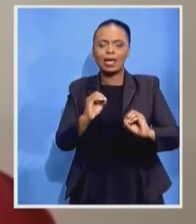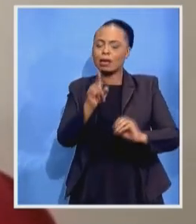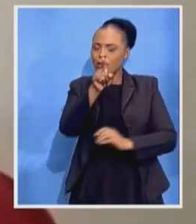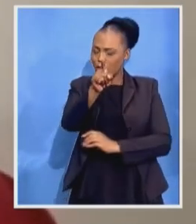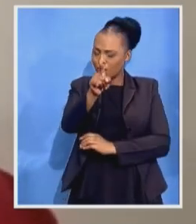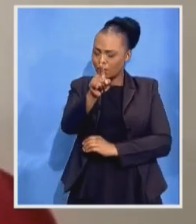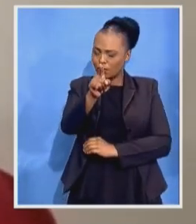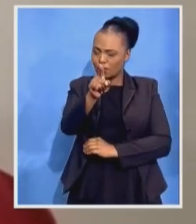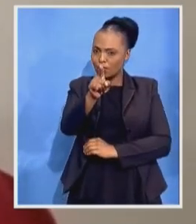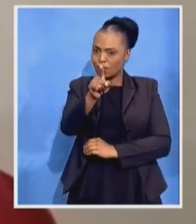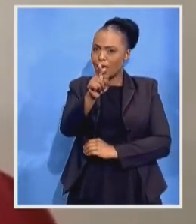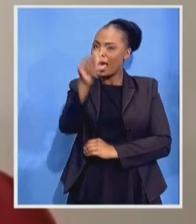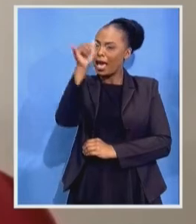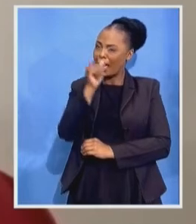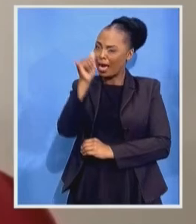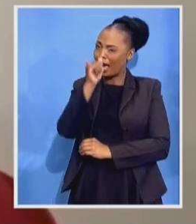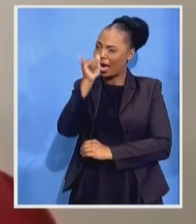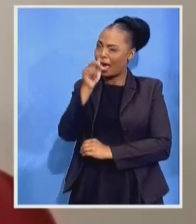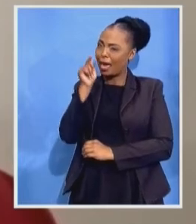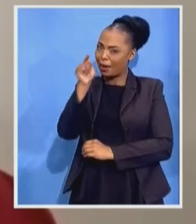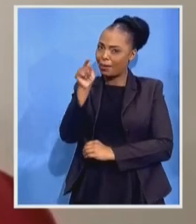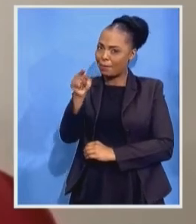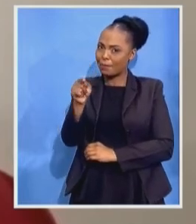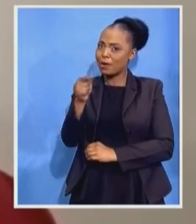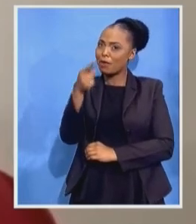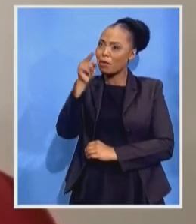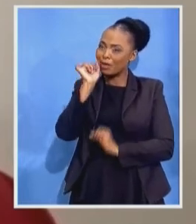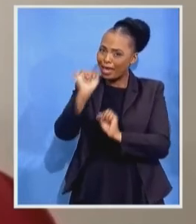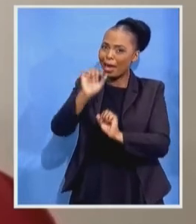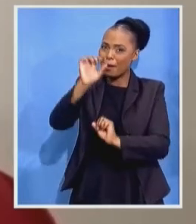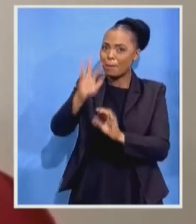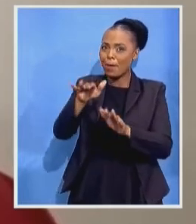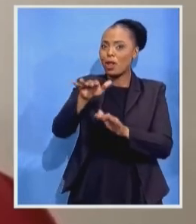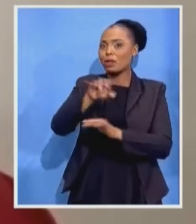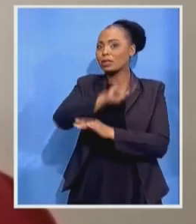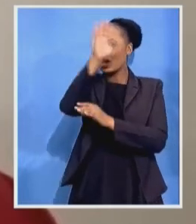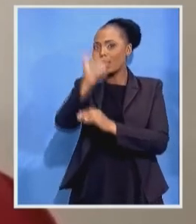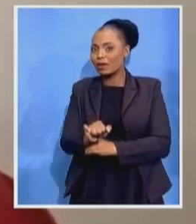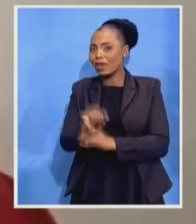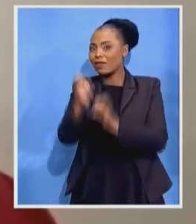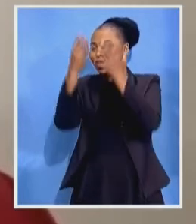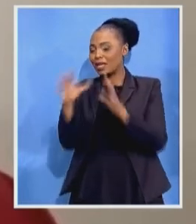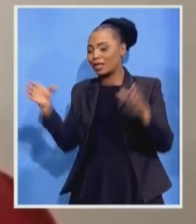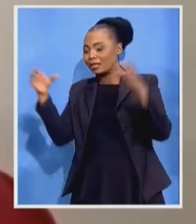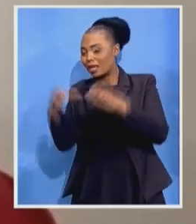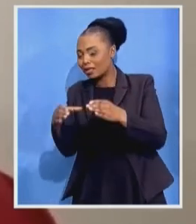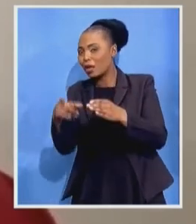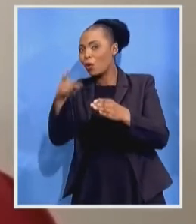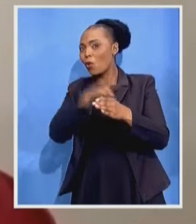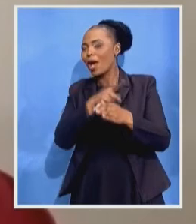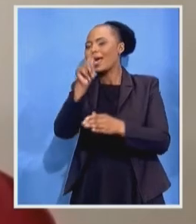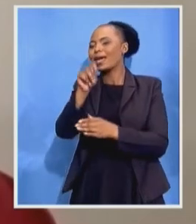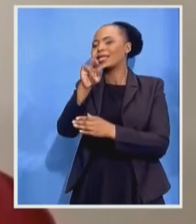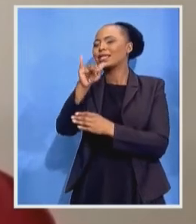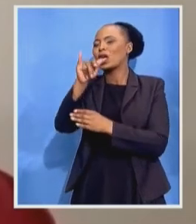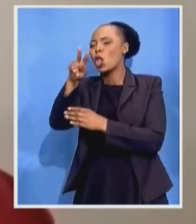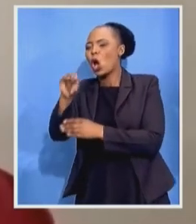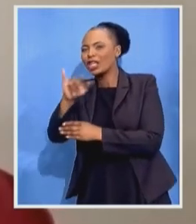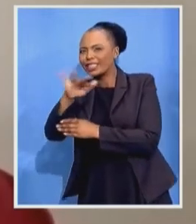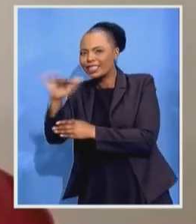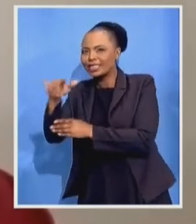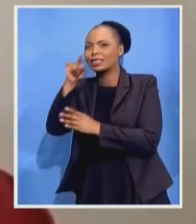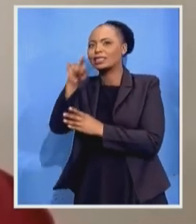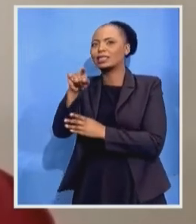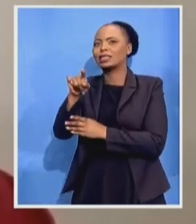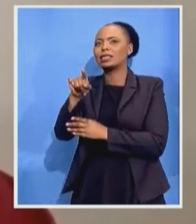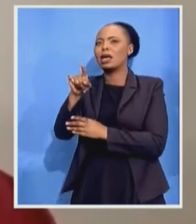of South Africa by the financial sector, is the trillions and trillions of rands that remain uninvested